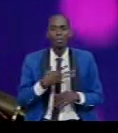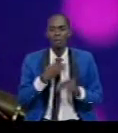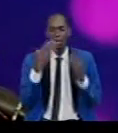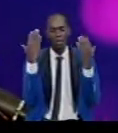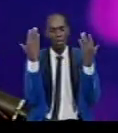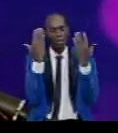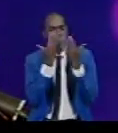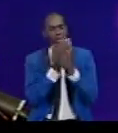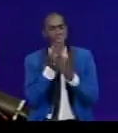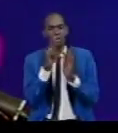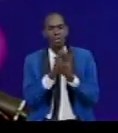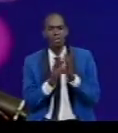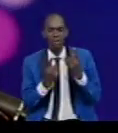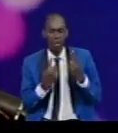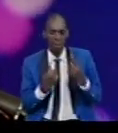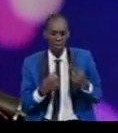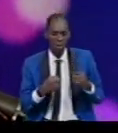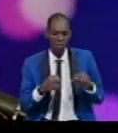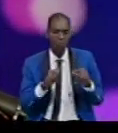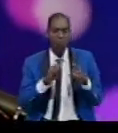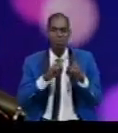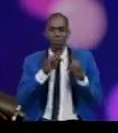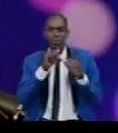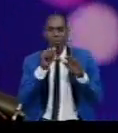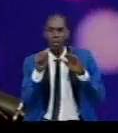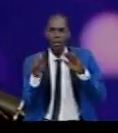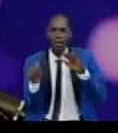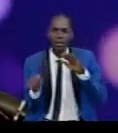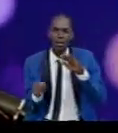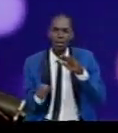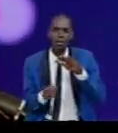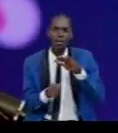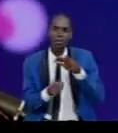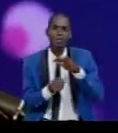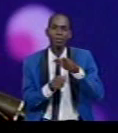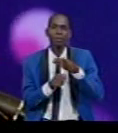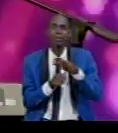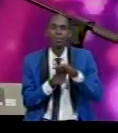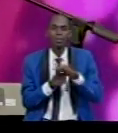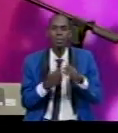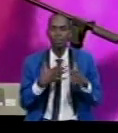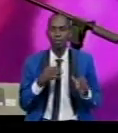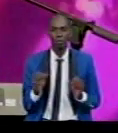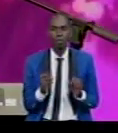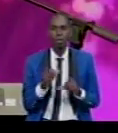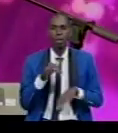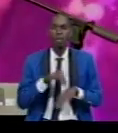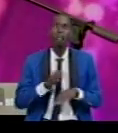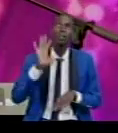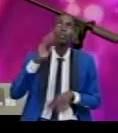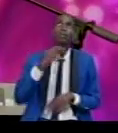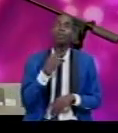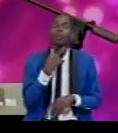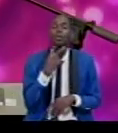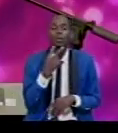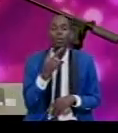and darkness tries to hide. It trembles at